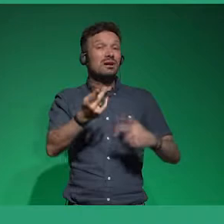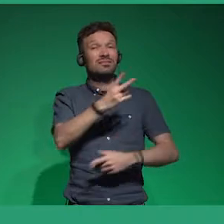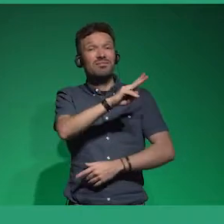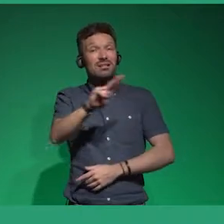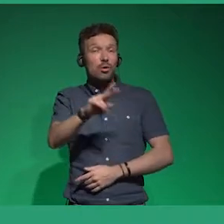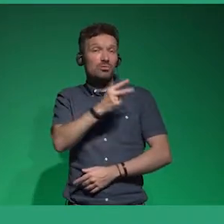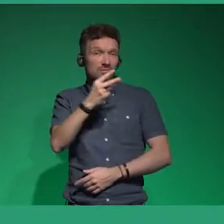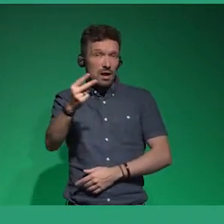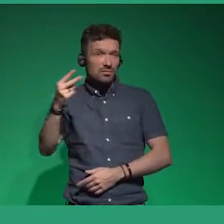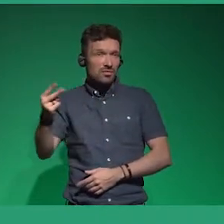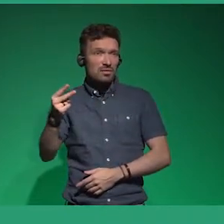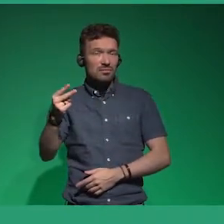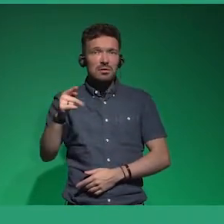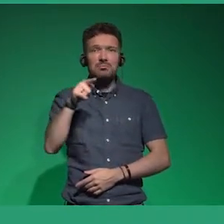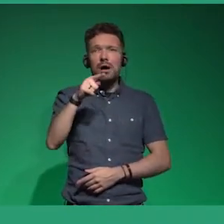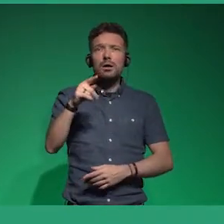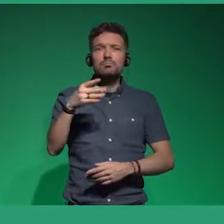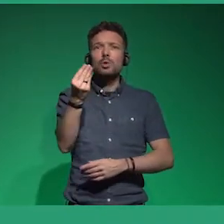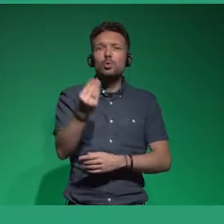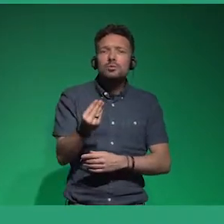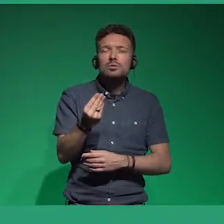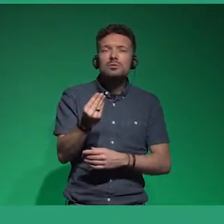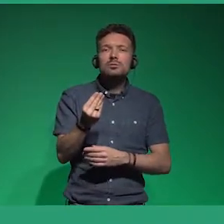2022. Maybe Fabian can add more